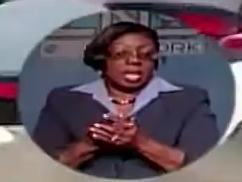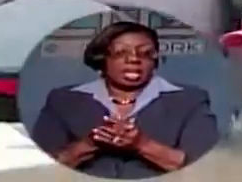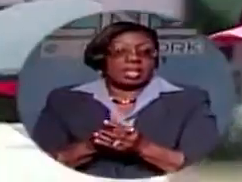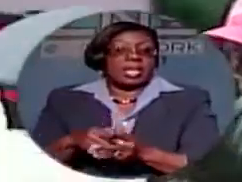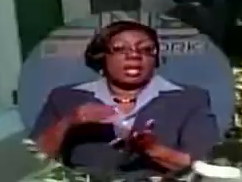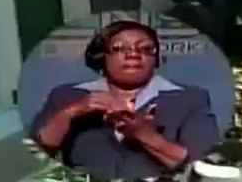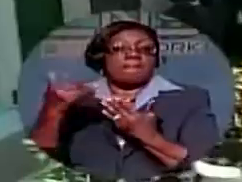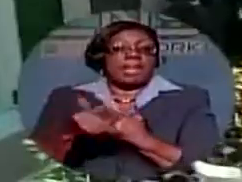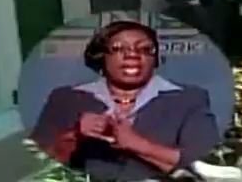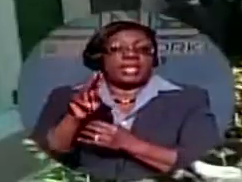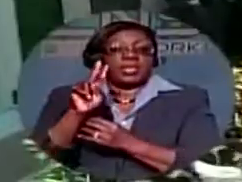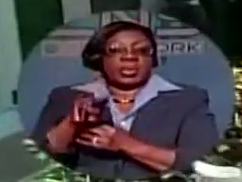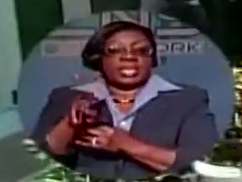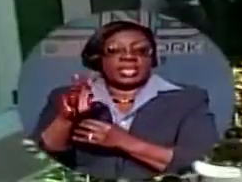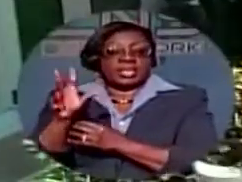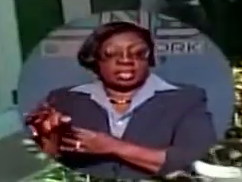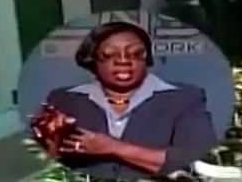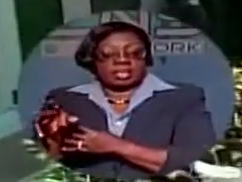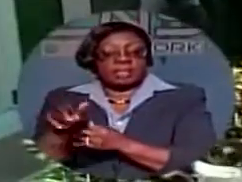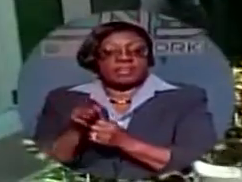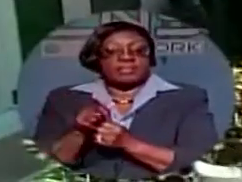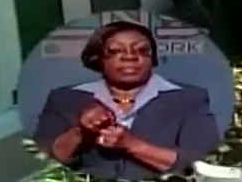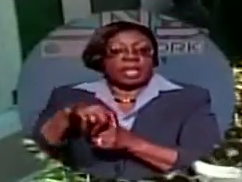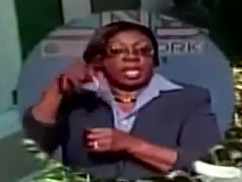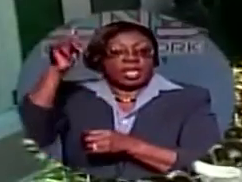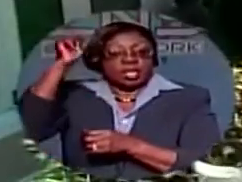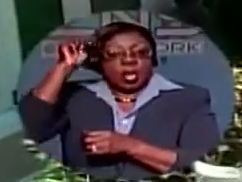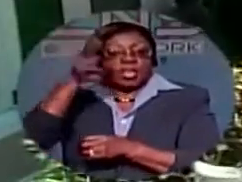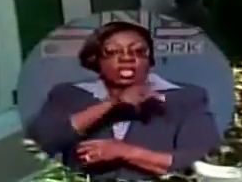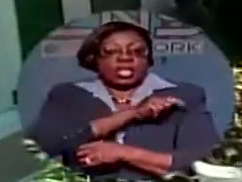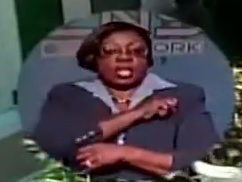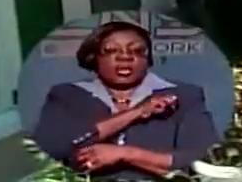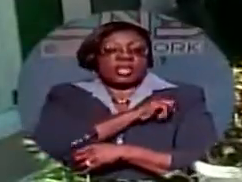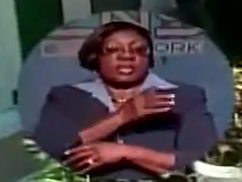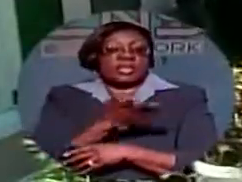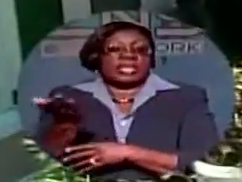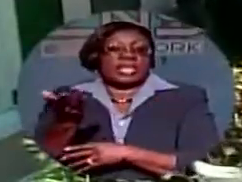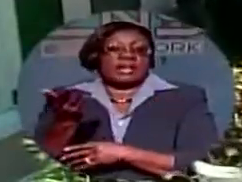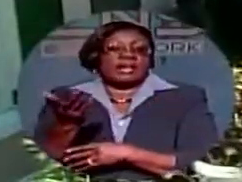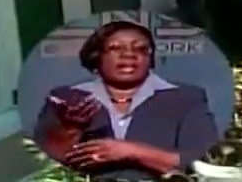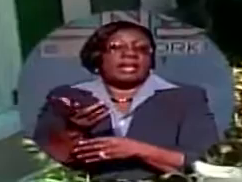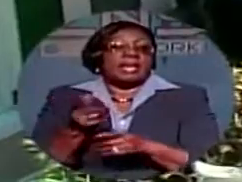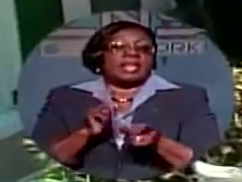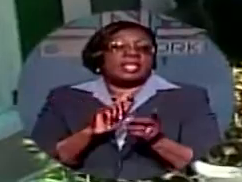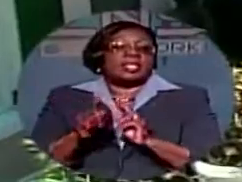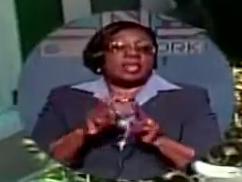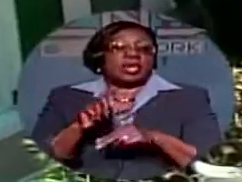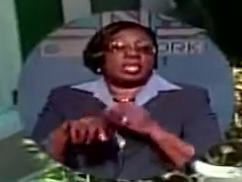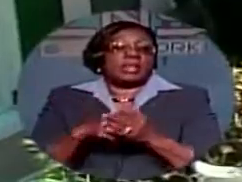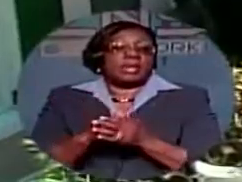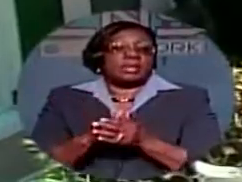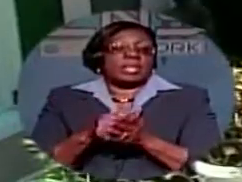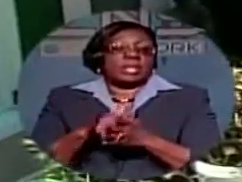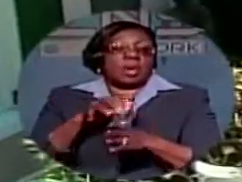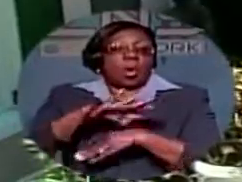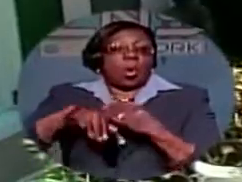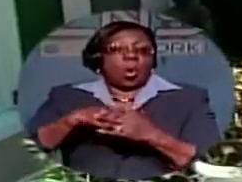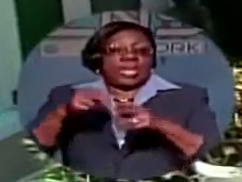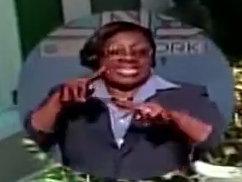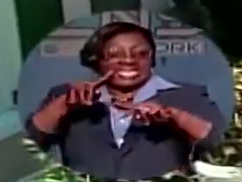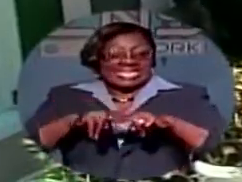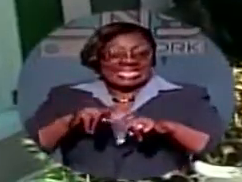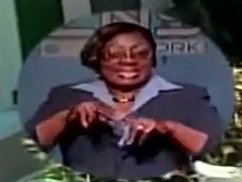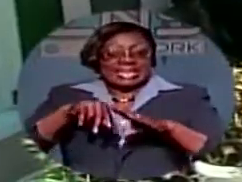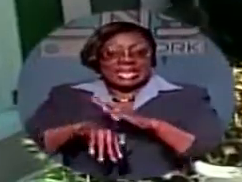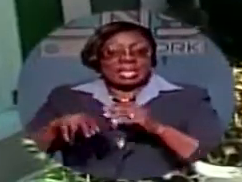Tommy Turnquest, was present for the first proclamation. He told ZNS News, while the dissolution of the House means all seats have been vacated in Parliament, the